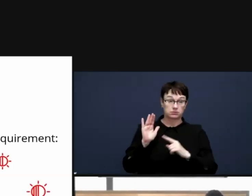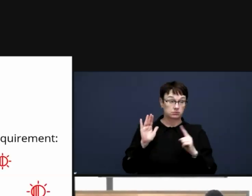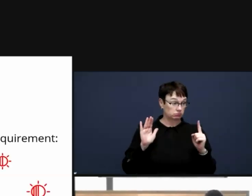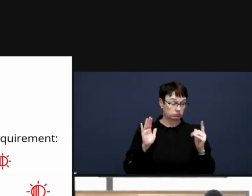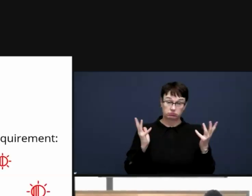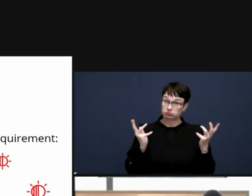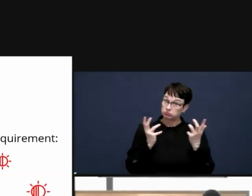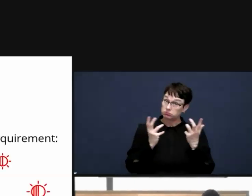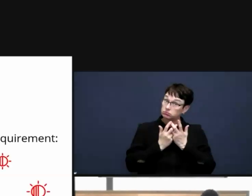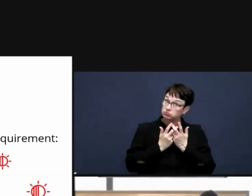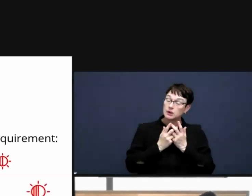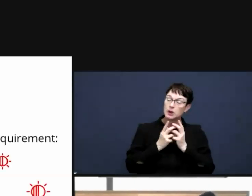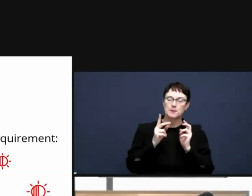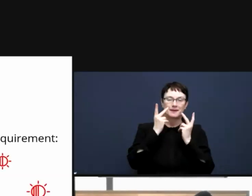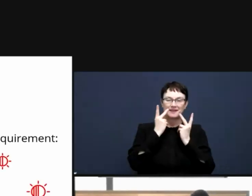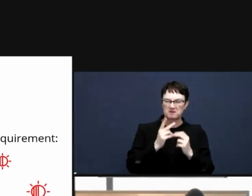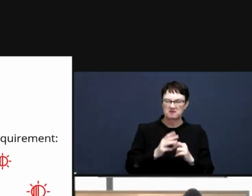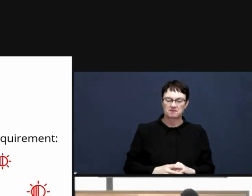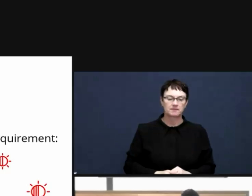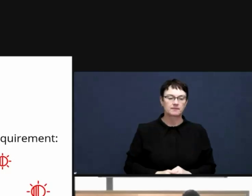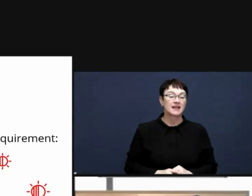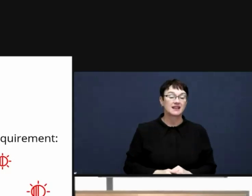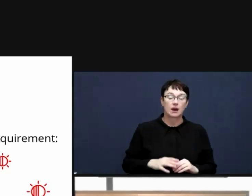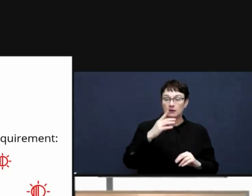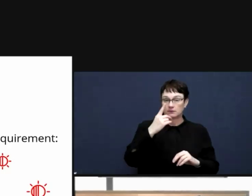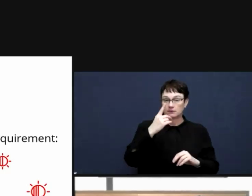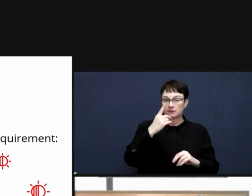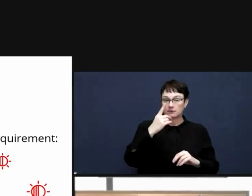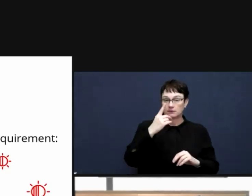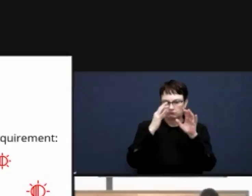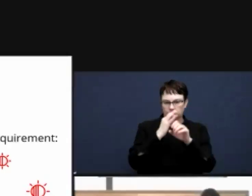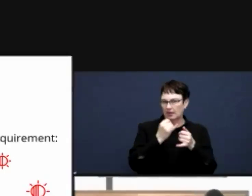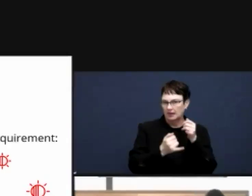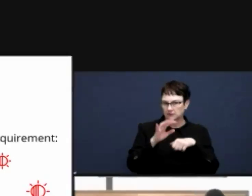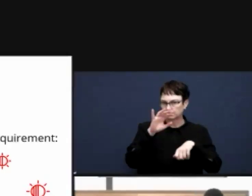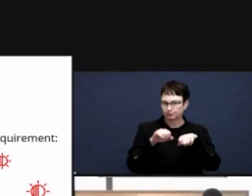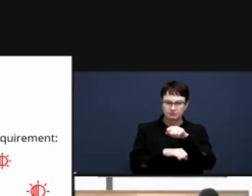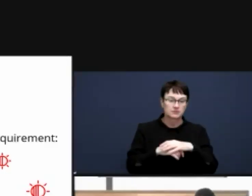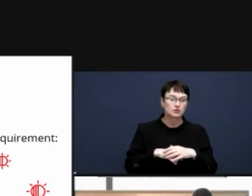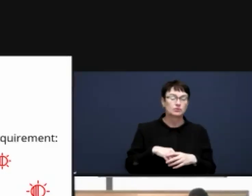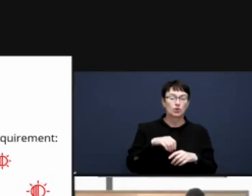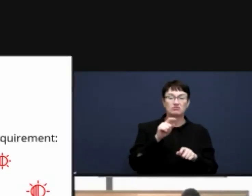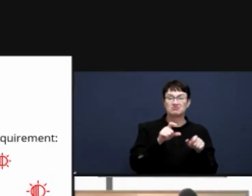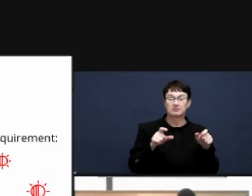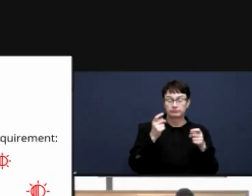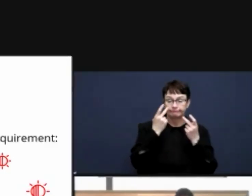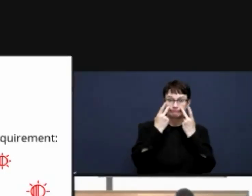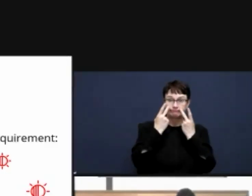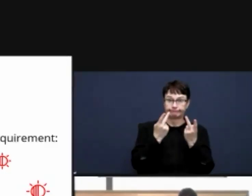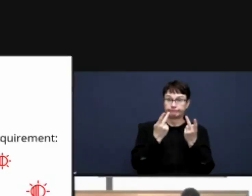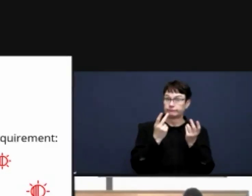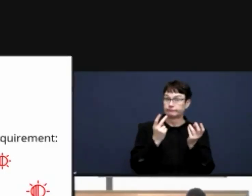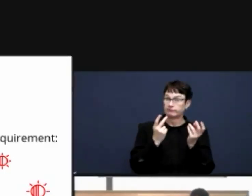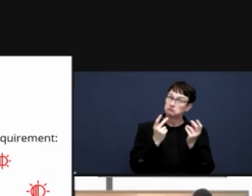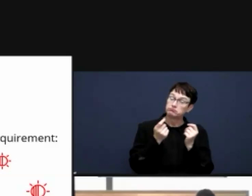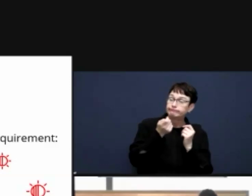So as an example, to finish up, basically visual impairment. If you have a visual impairment, you're probably dependent on larger font size, maybe